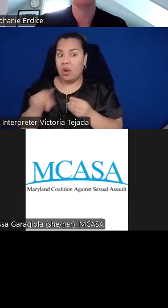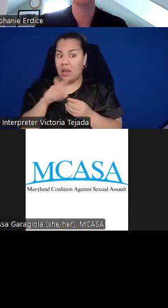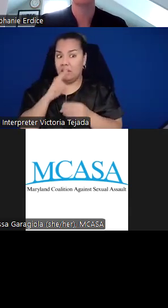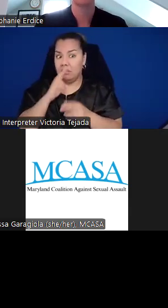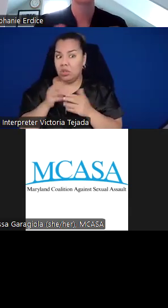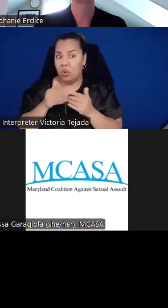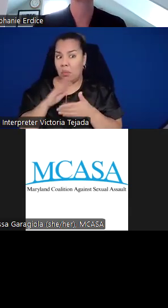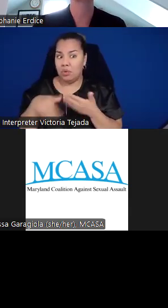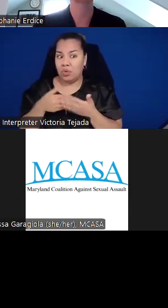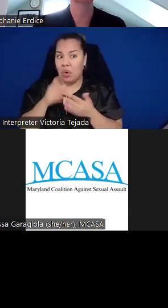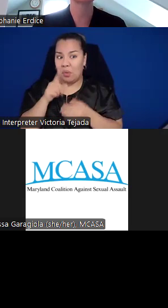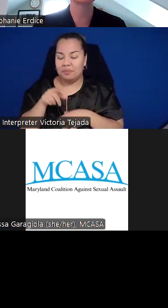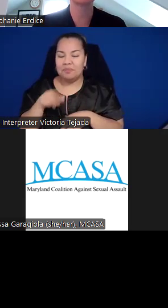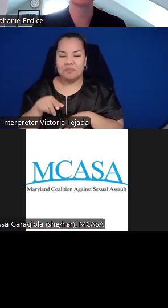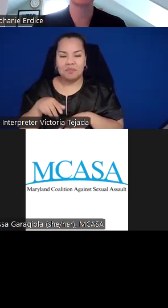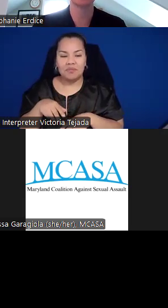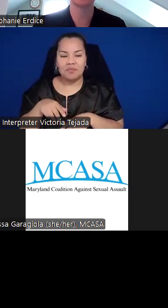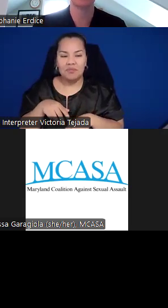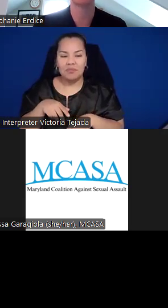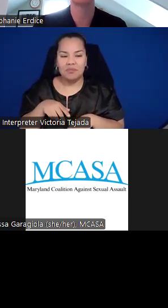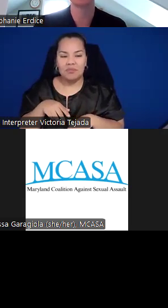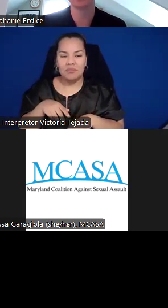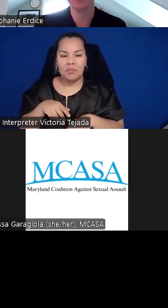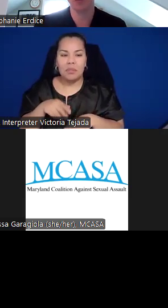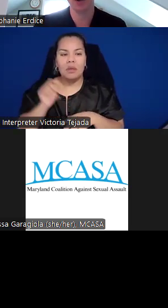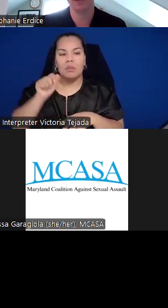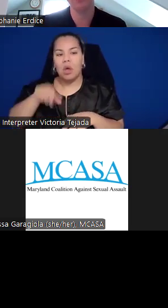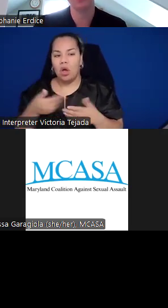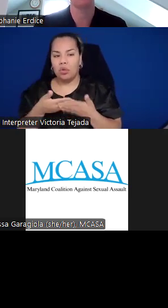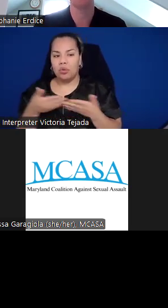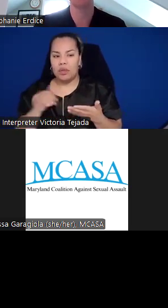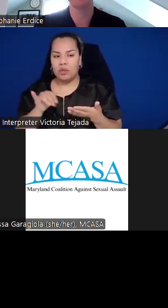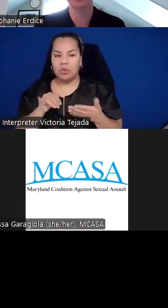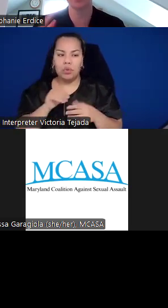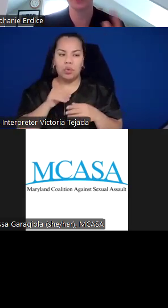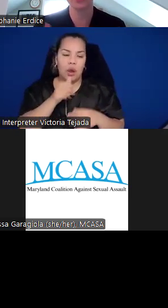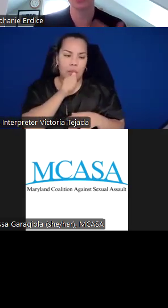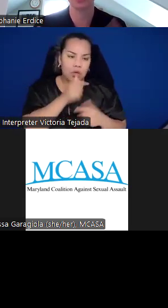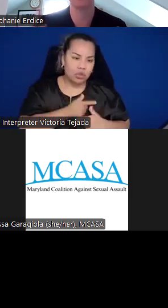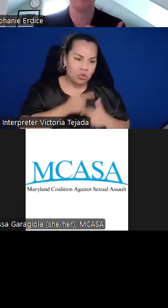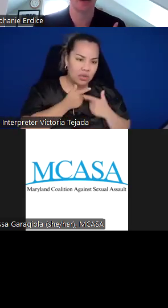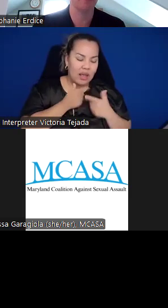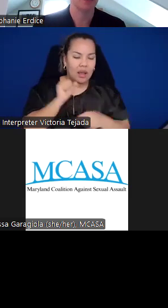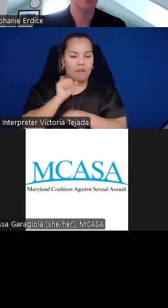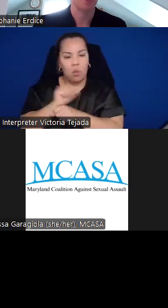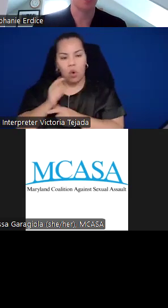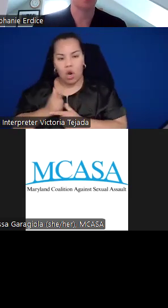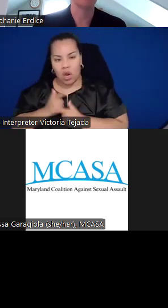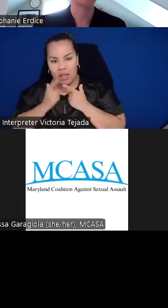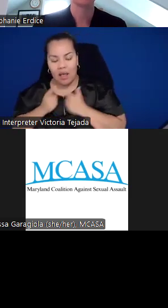group really did, but these are some things too in your personal life, work life, and health that can really start to pop